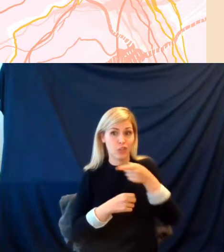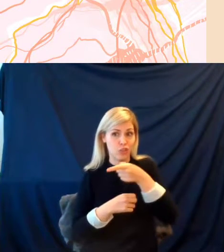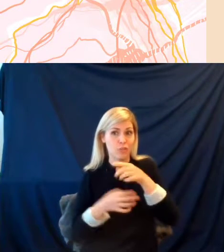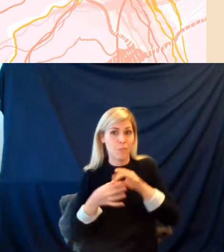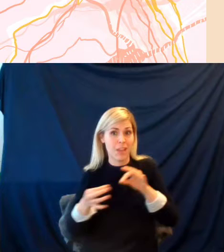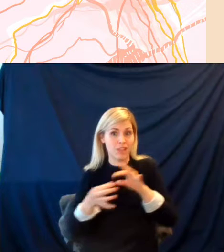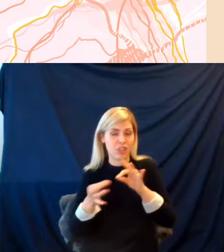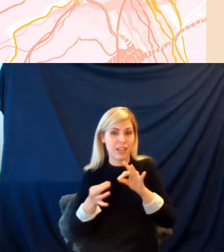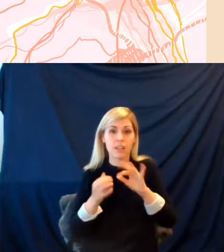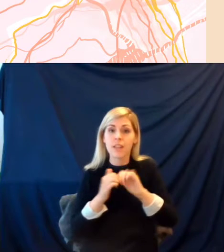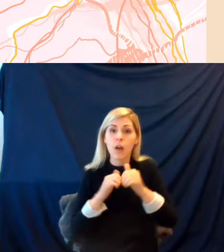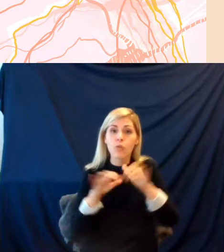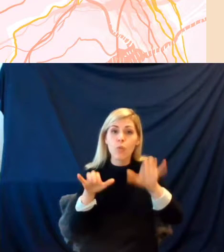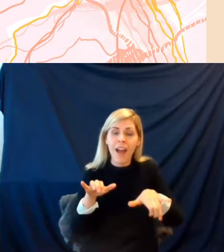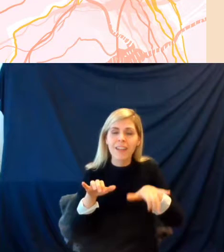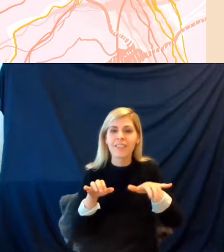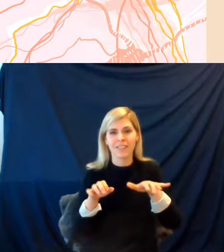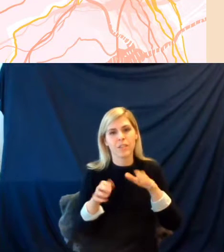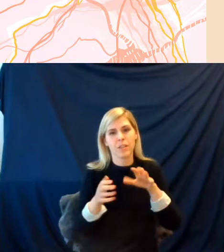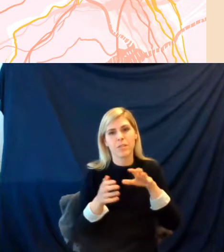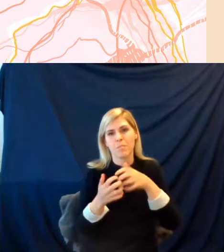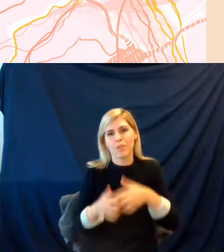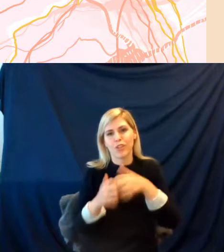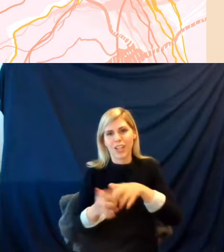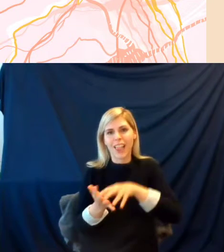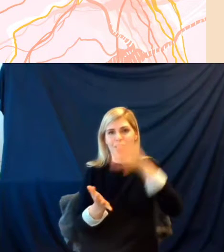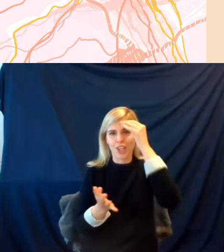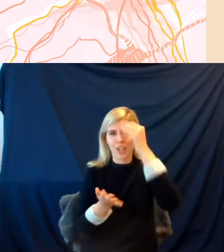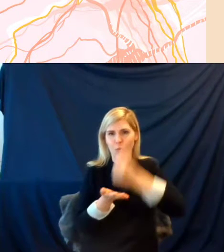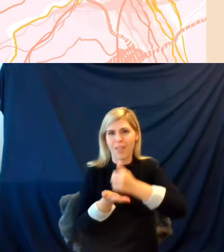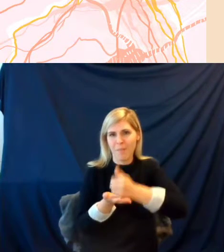the way that we can do that is through actual machine learning.